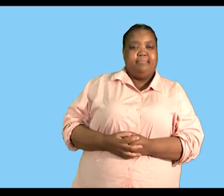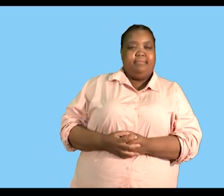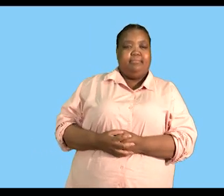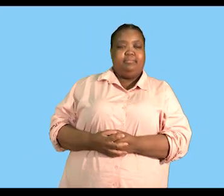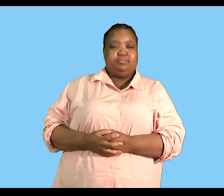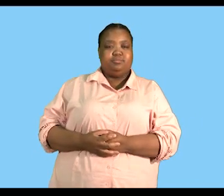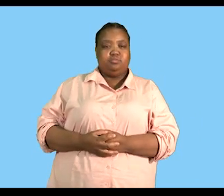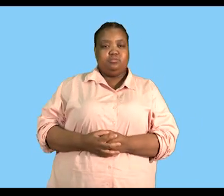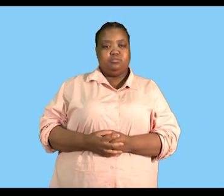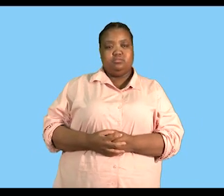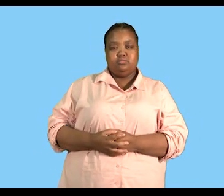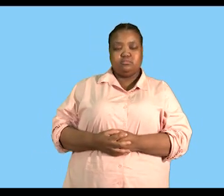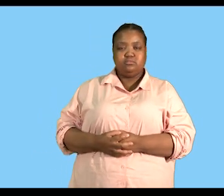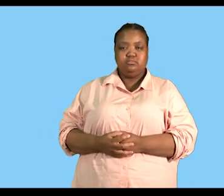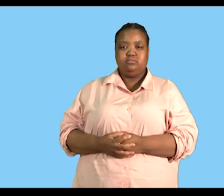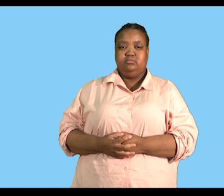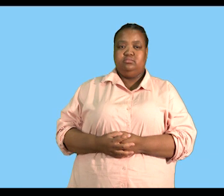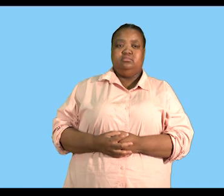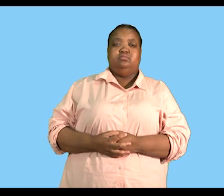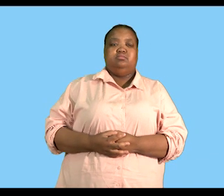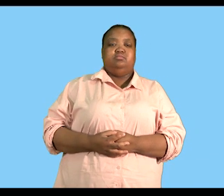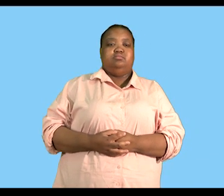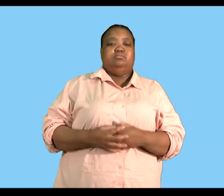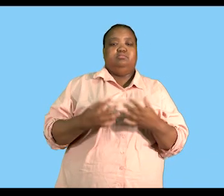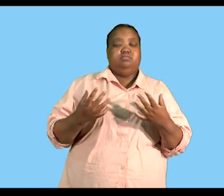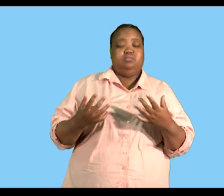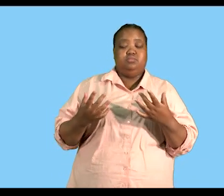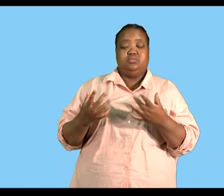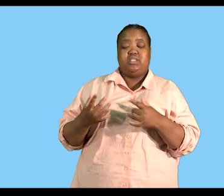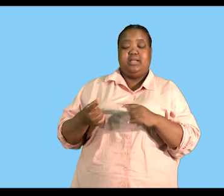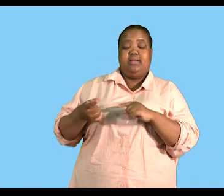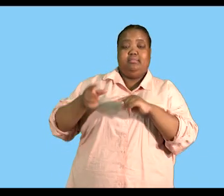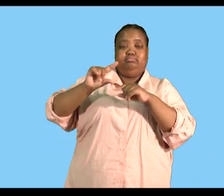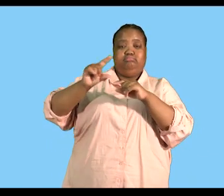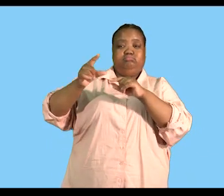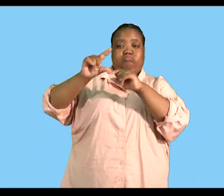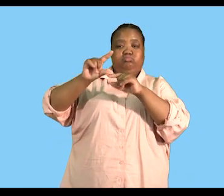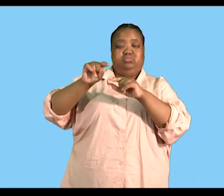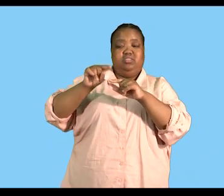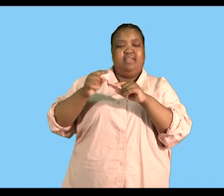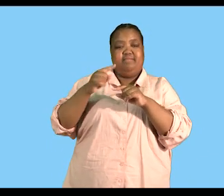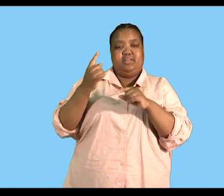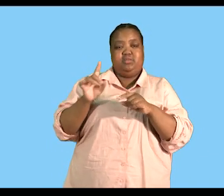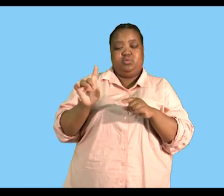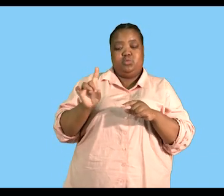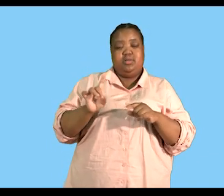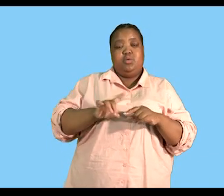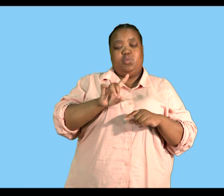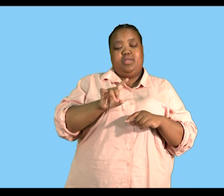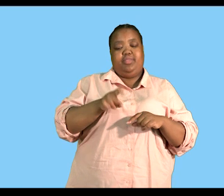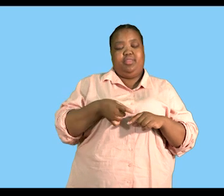in order for us to have the interest first that they will accumulate. So firstly, the interest will